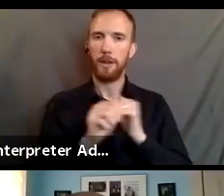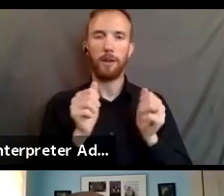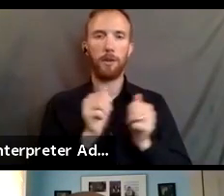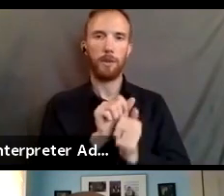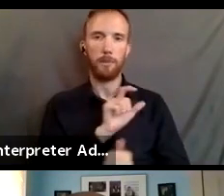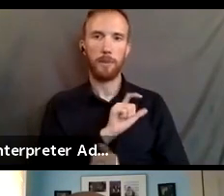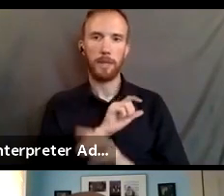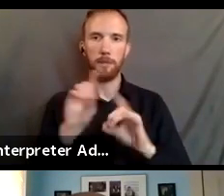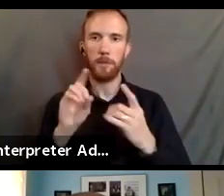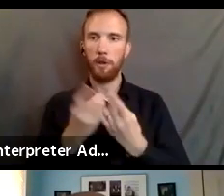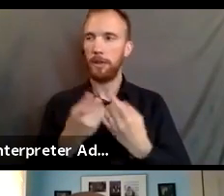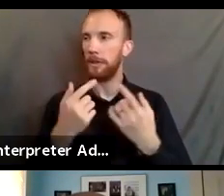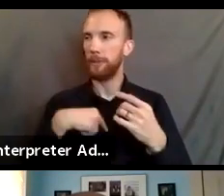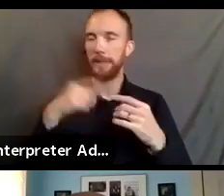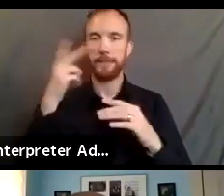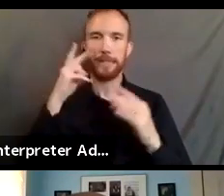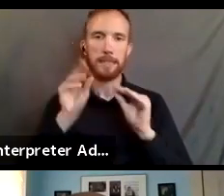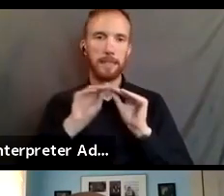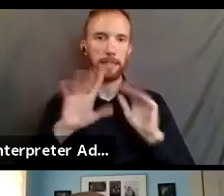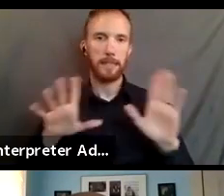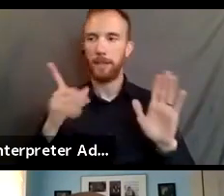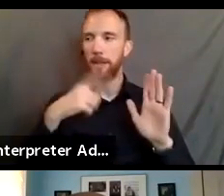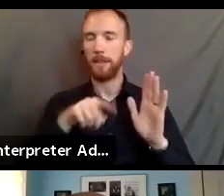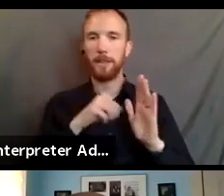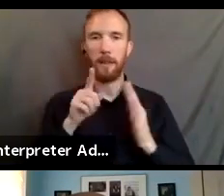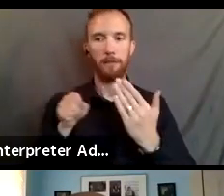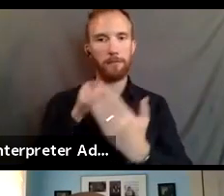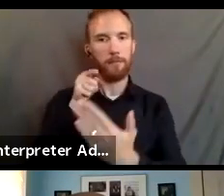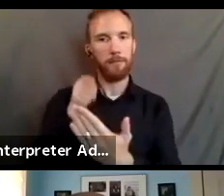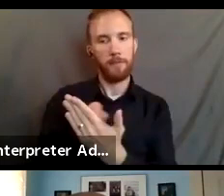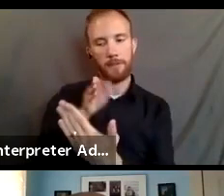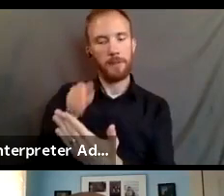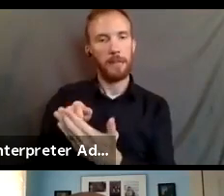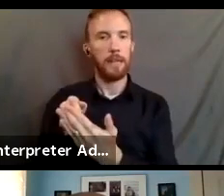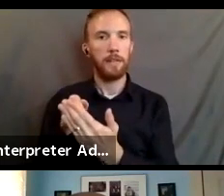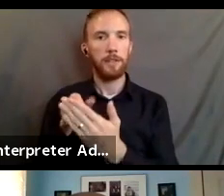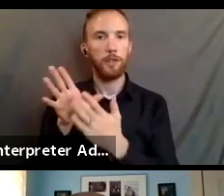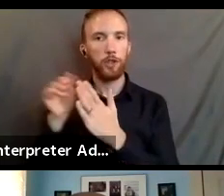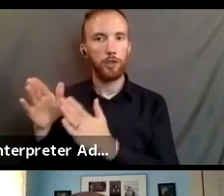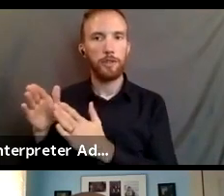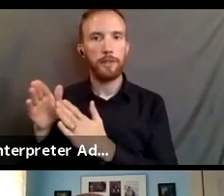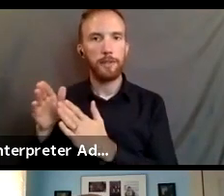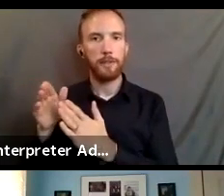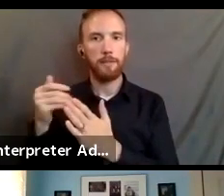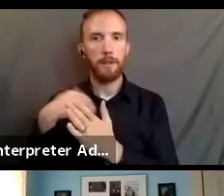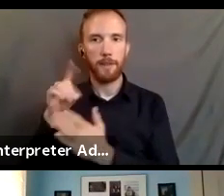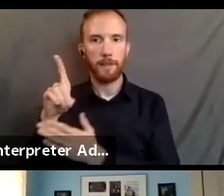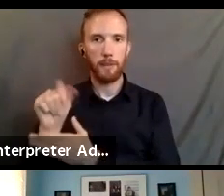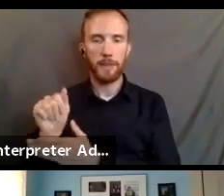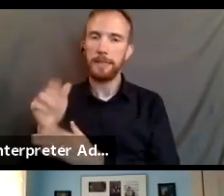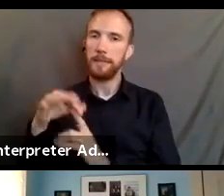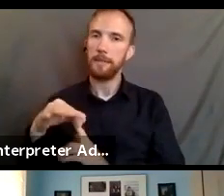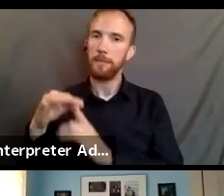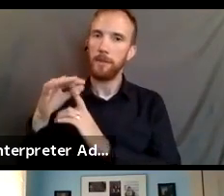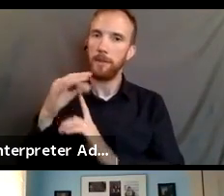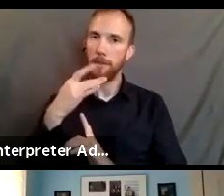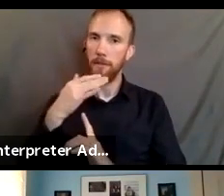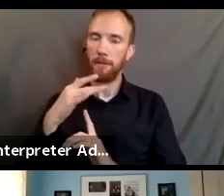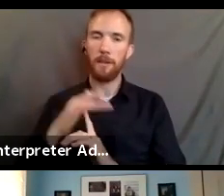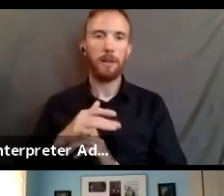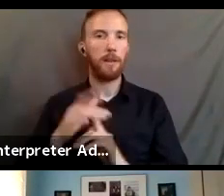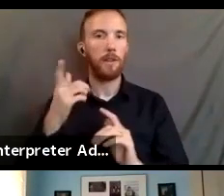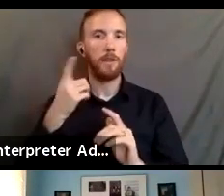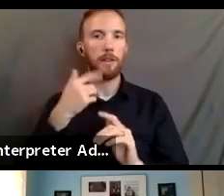disproportionately targets students with disabilities especially students of color the office of diverse learners supports and services family